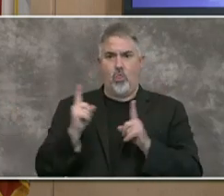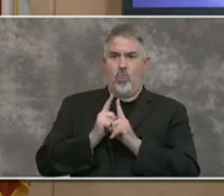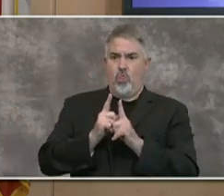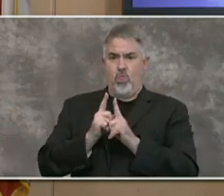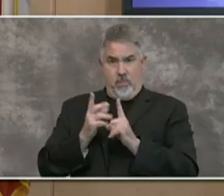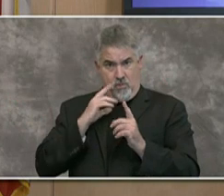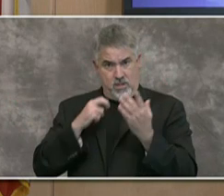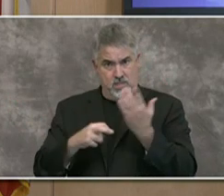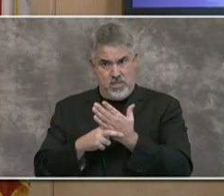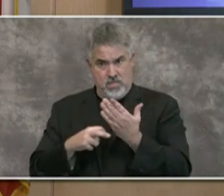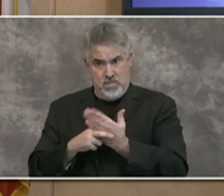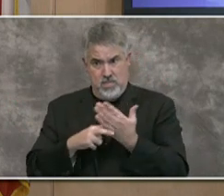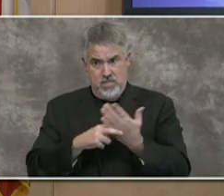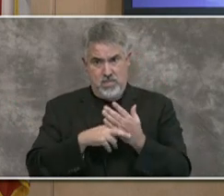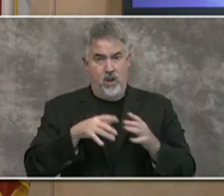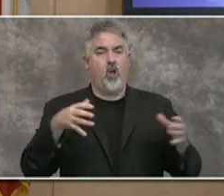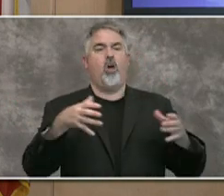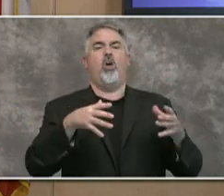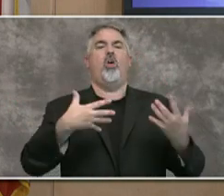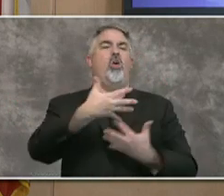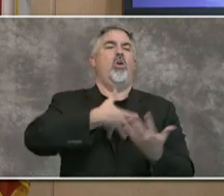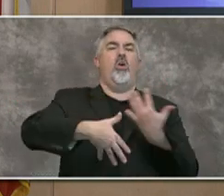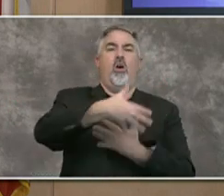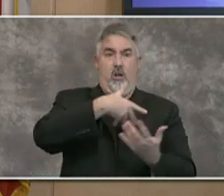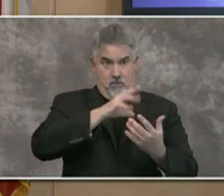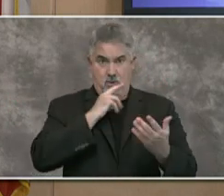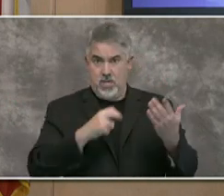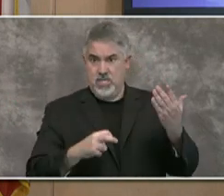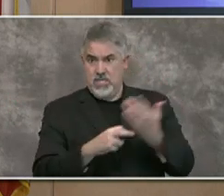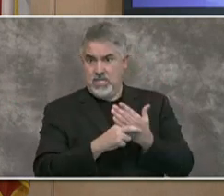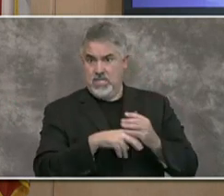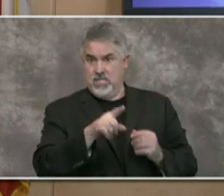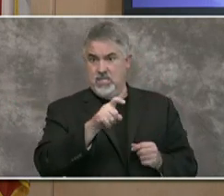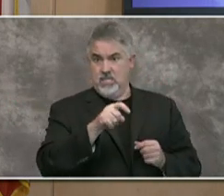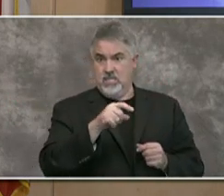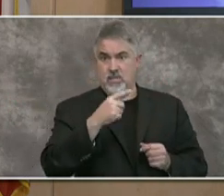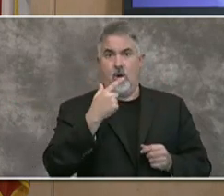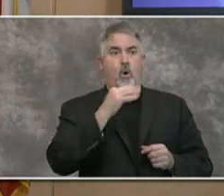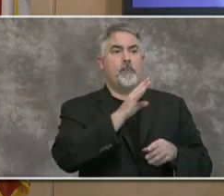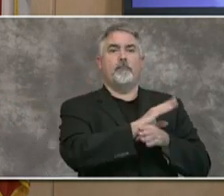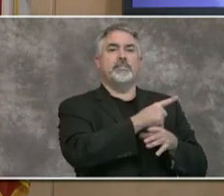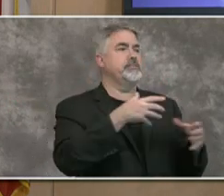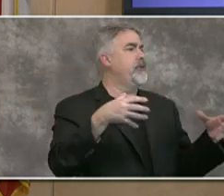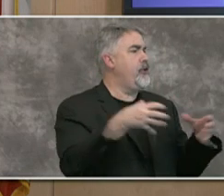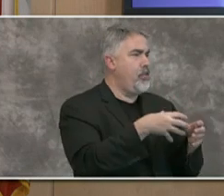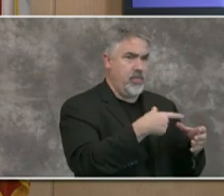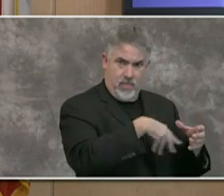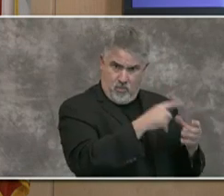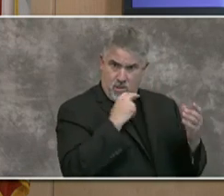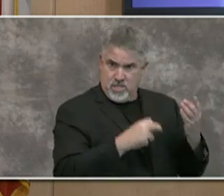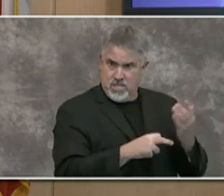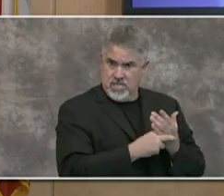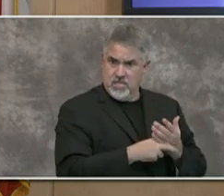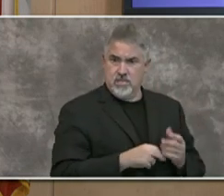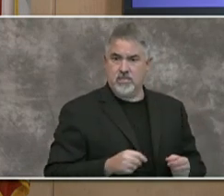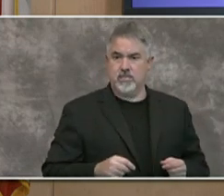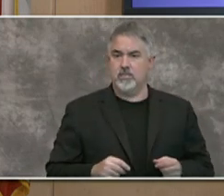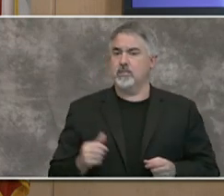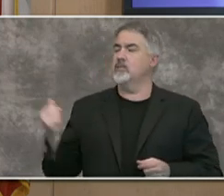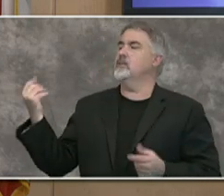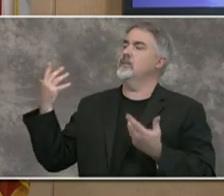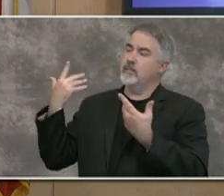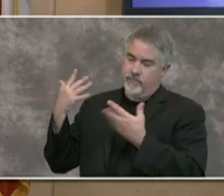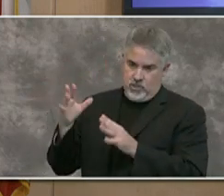for them, for groups, and for the businesses? Well, so we covered face gatherings. Let's talk about physical